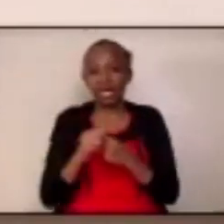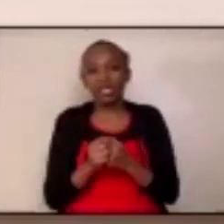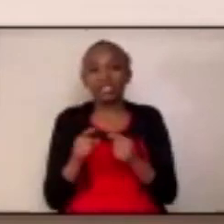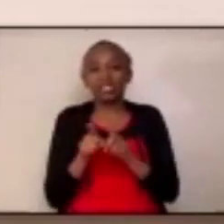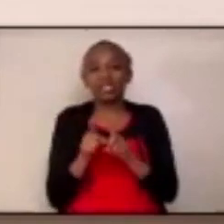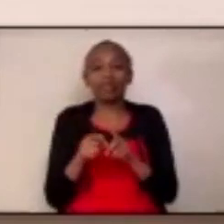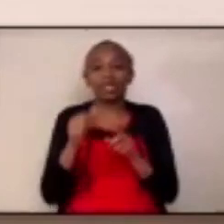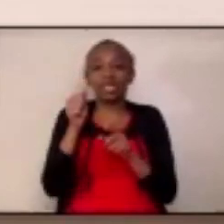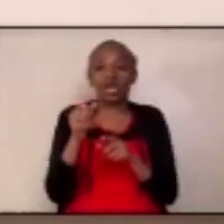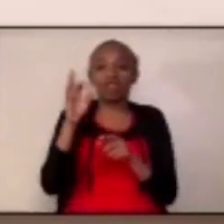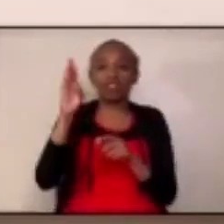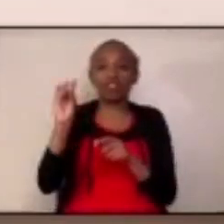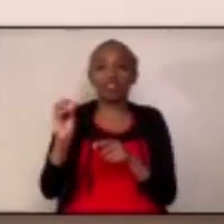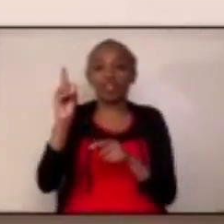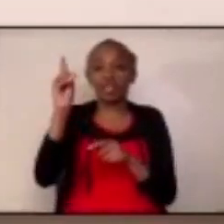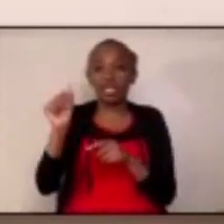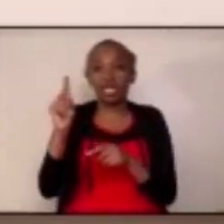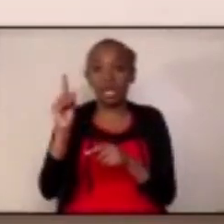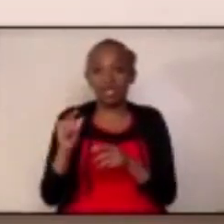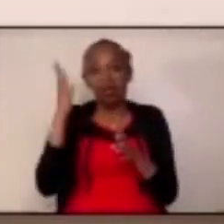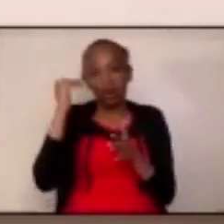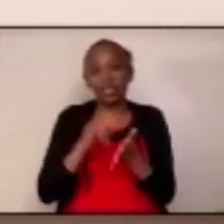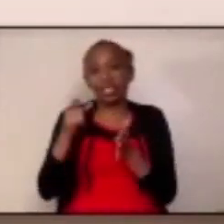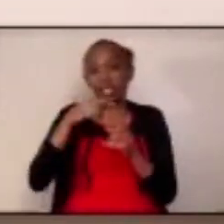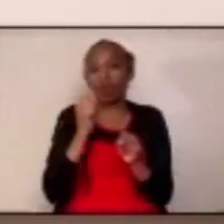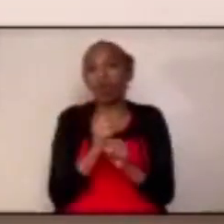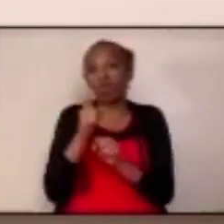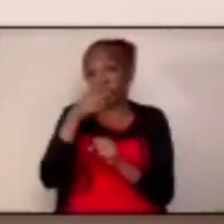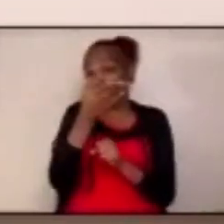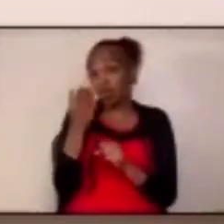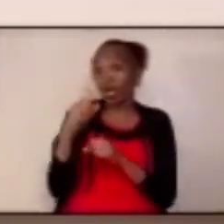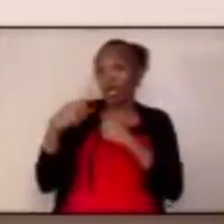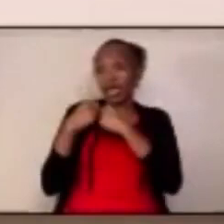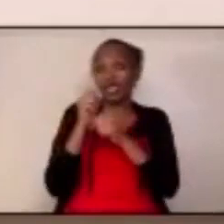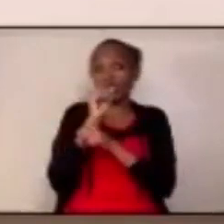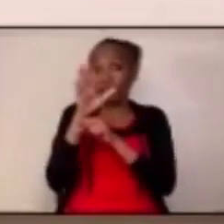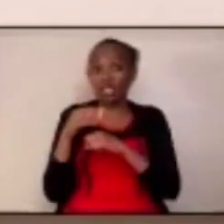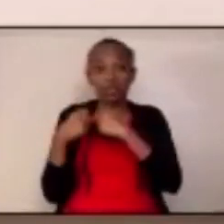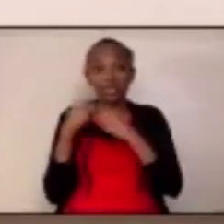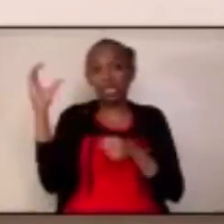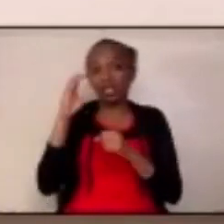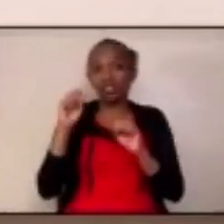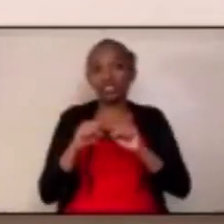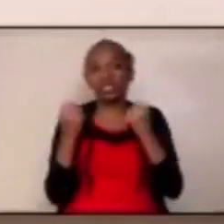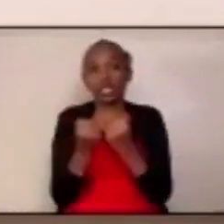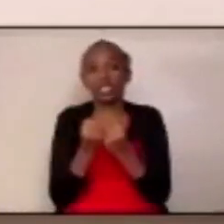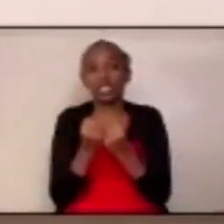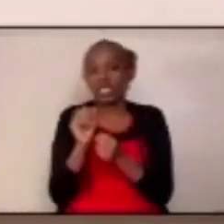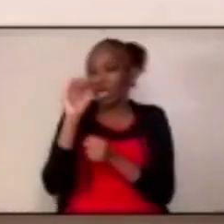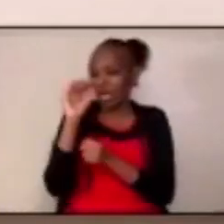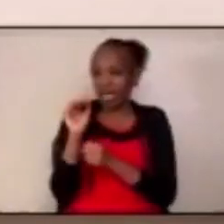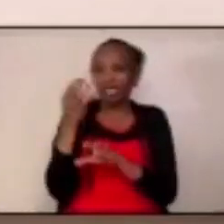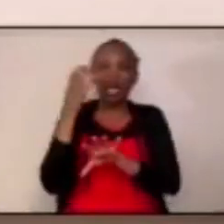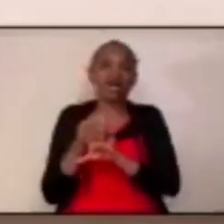AFRODAD, because that is our job also, for you as media, to challenge civil society and ask us the